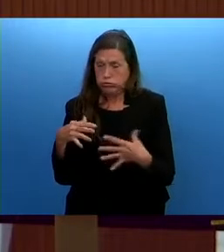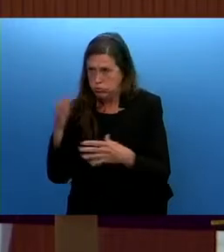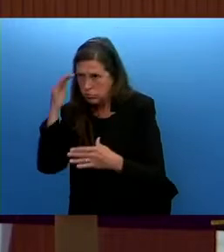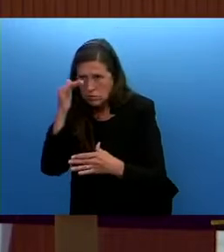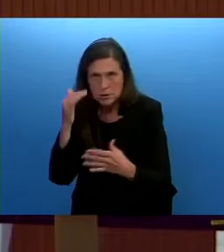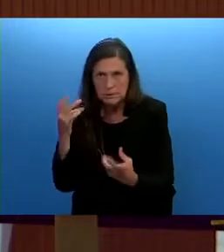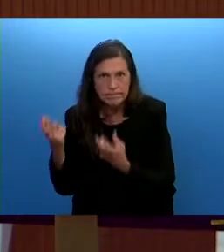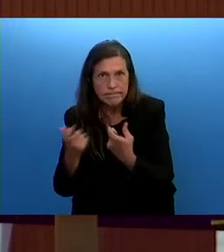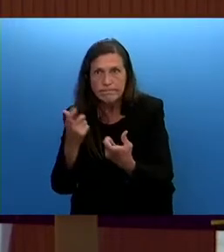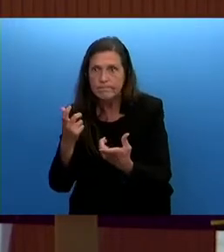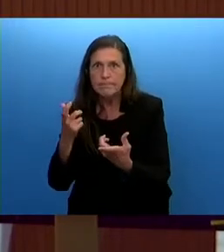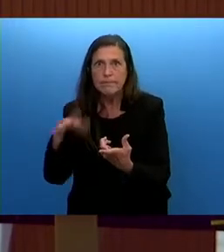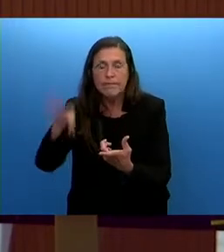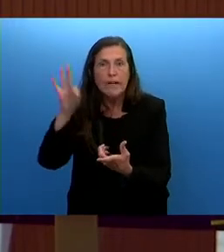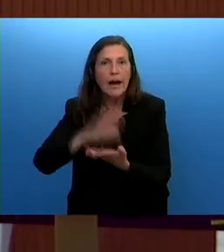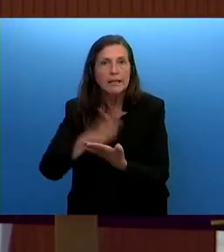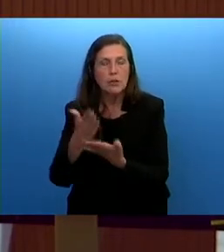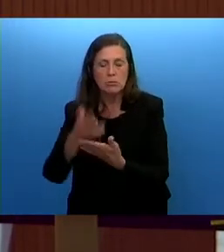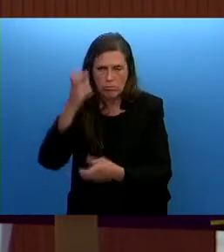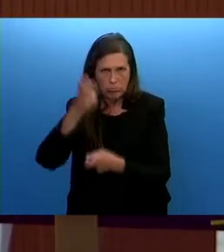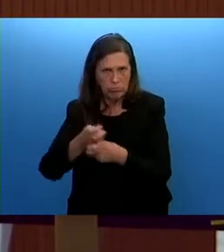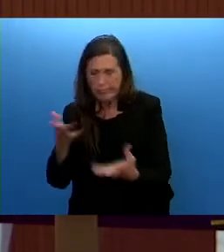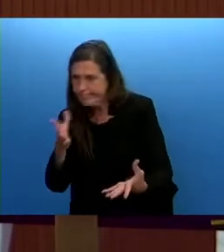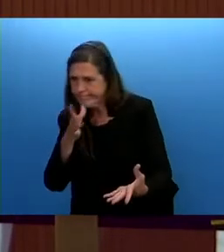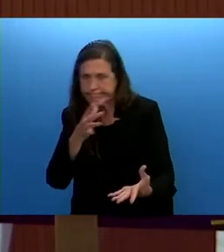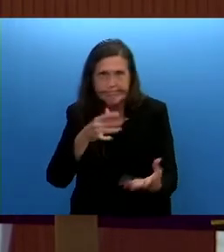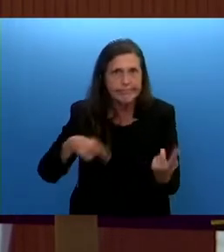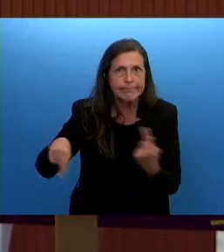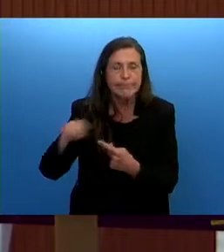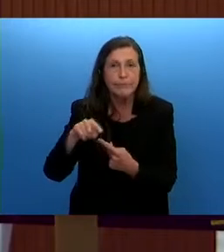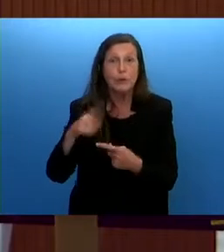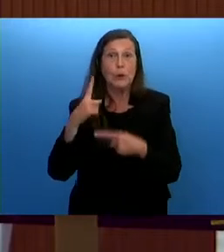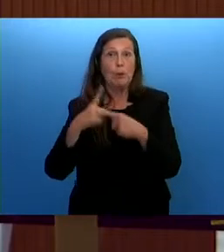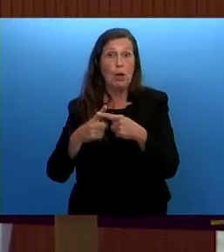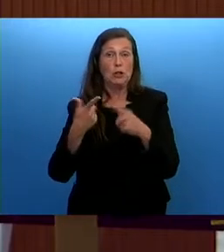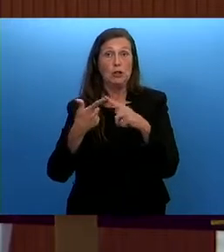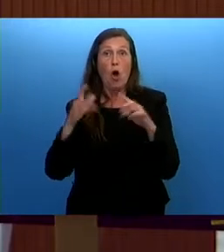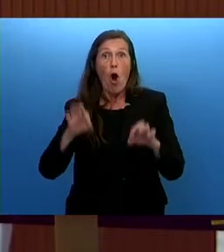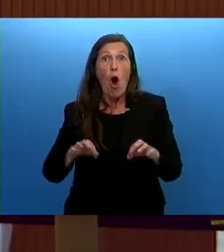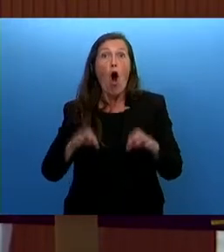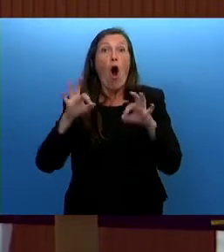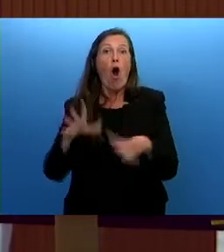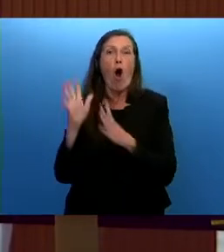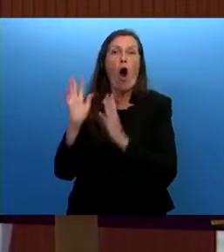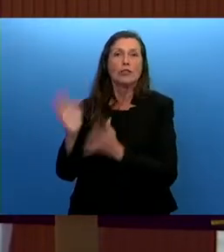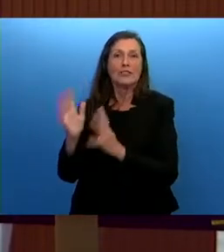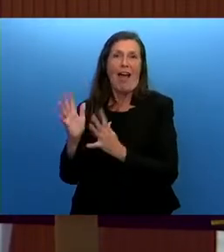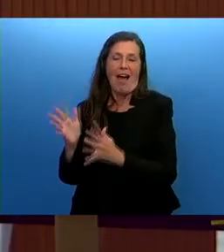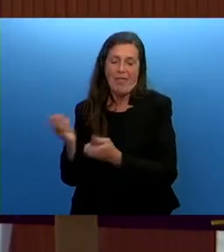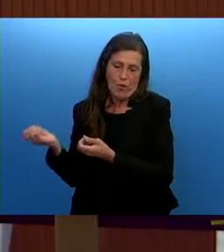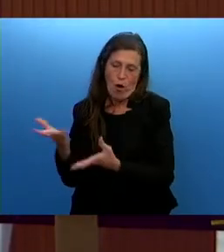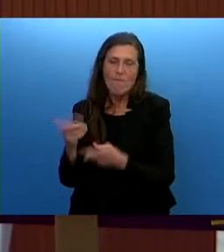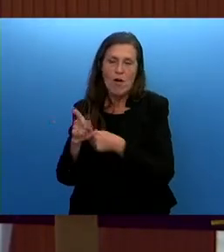international sign interpreters, and then the Australian sign was offered as a predominant form of